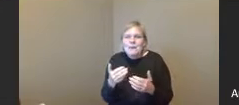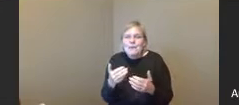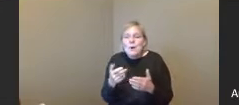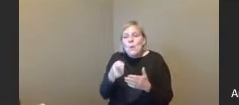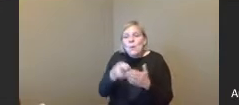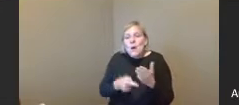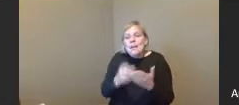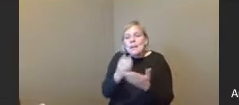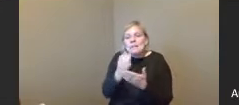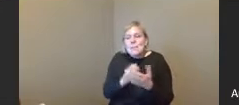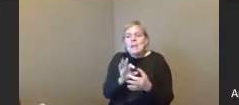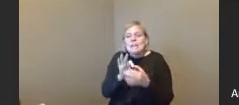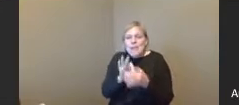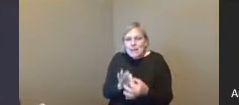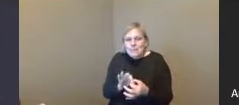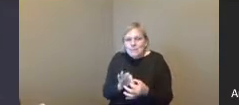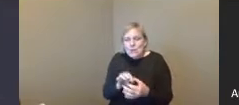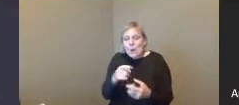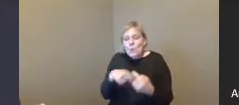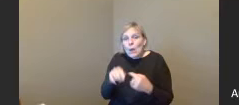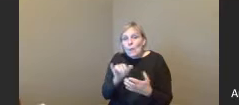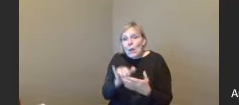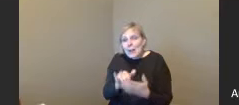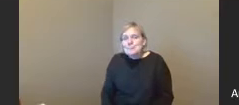what are some of the attachments around that?